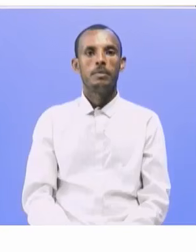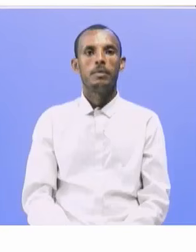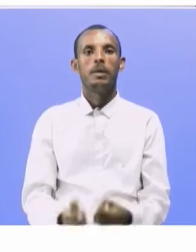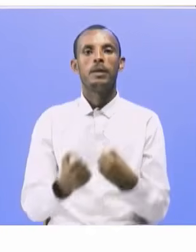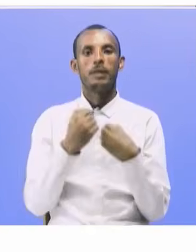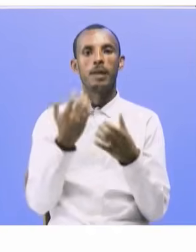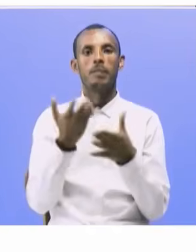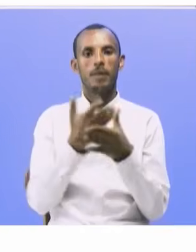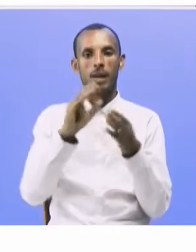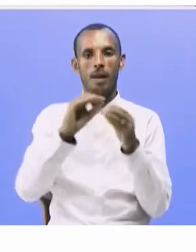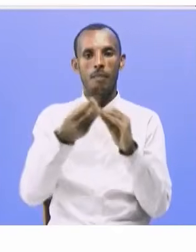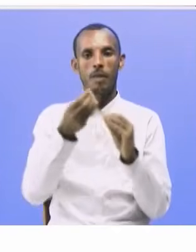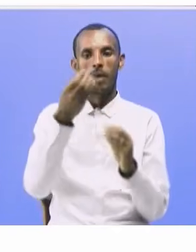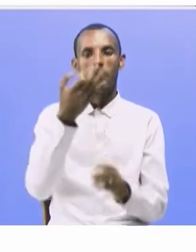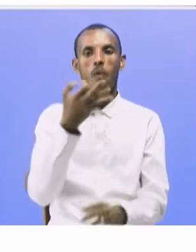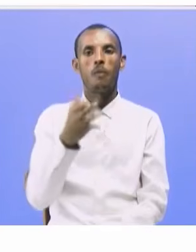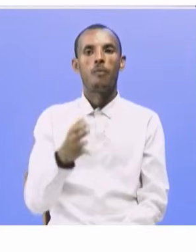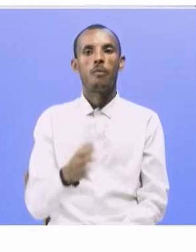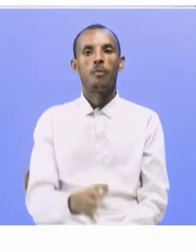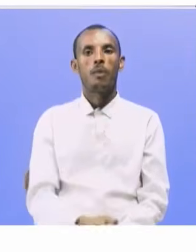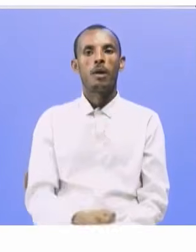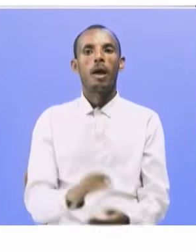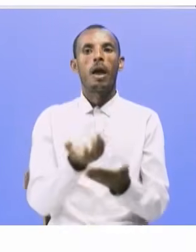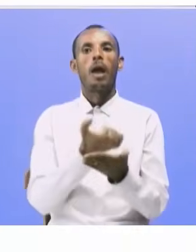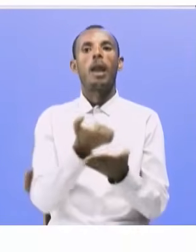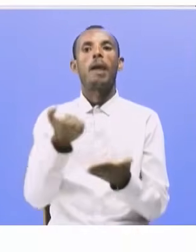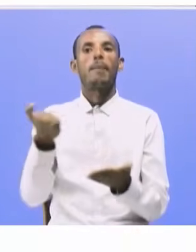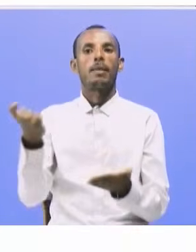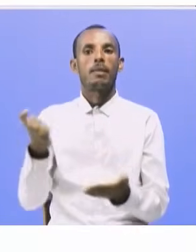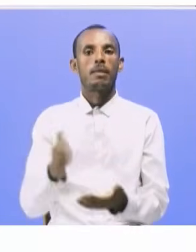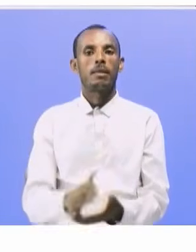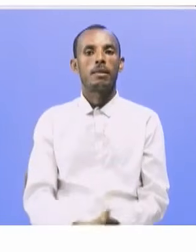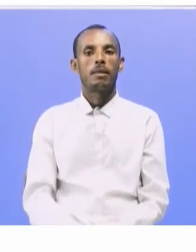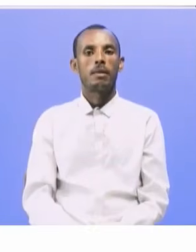number of elements.